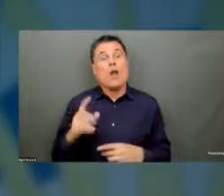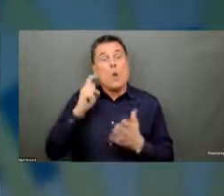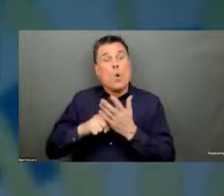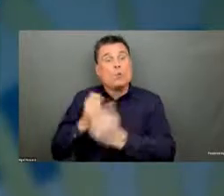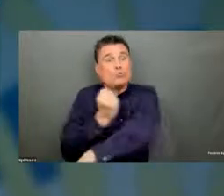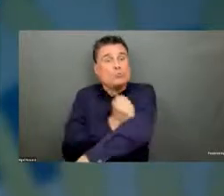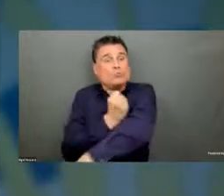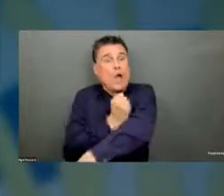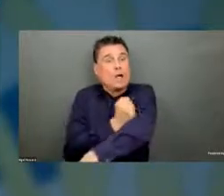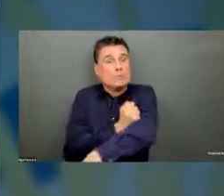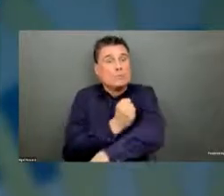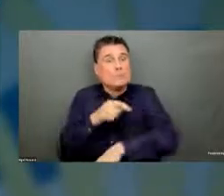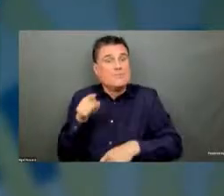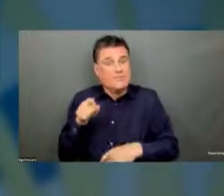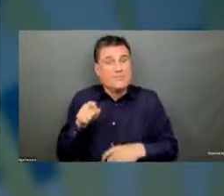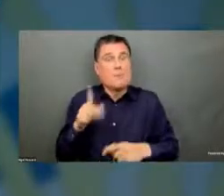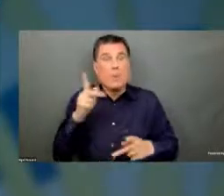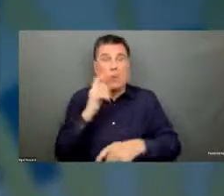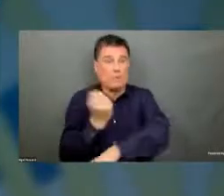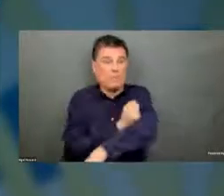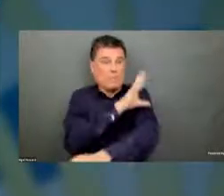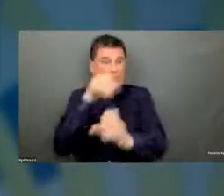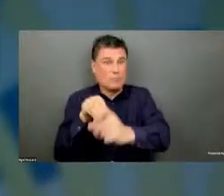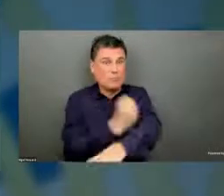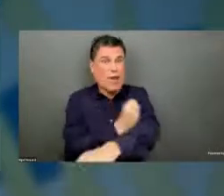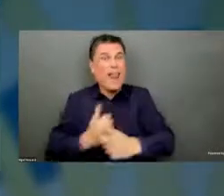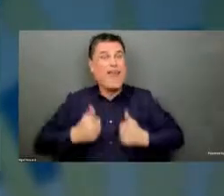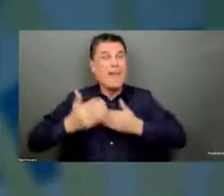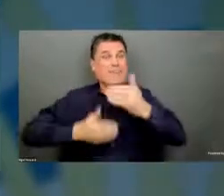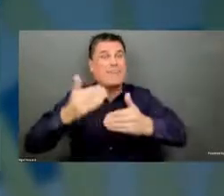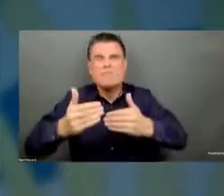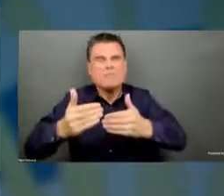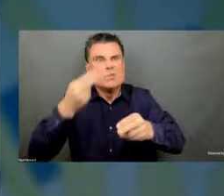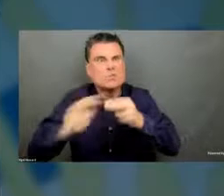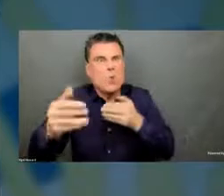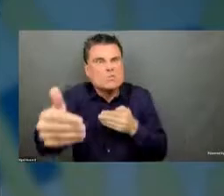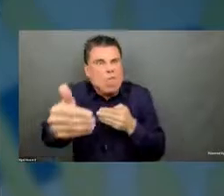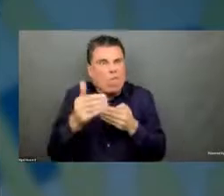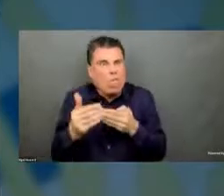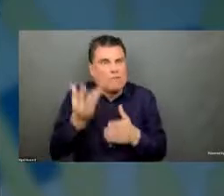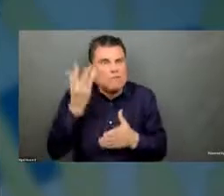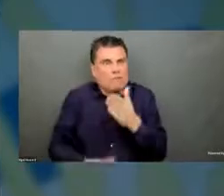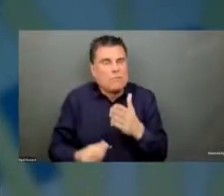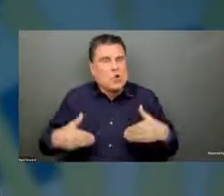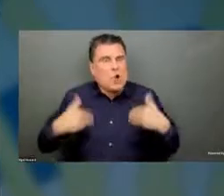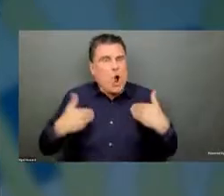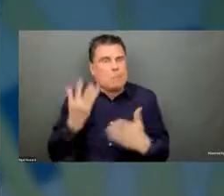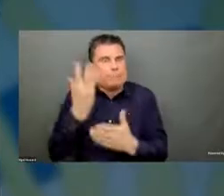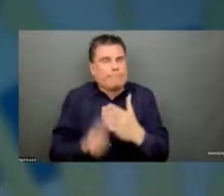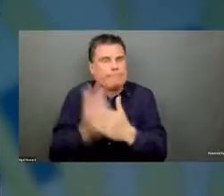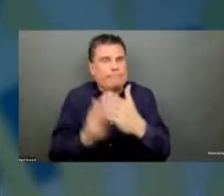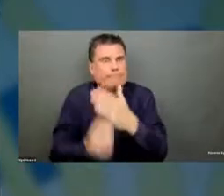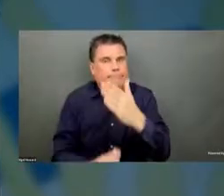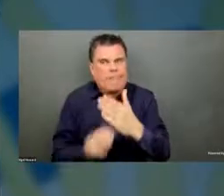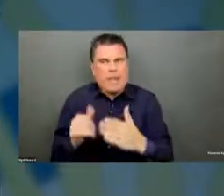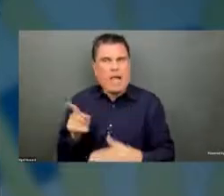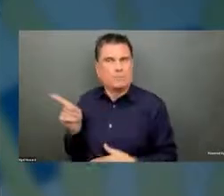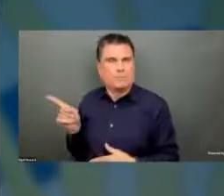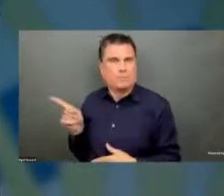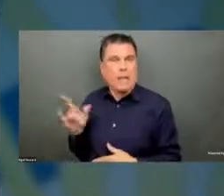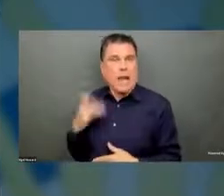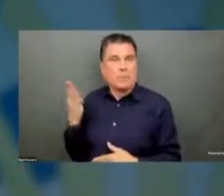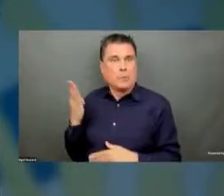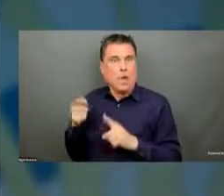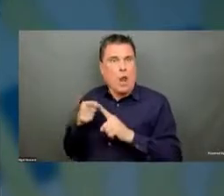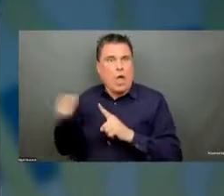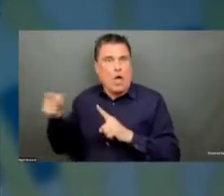If we compare, as we do periodically, our what has happened here, our pandemic here in British Columbia